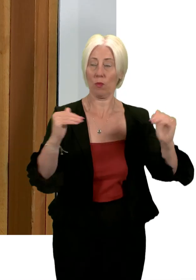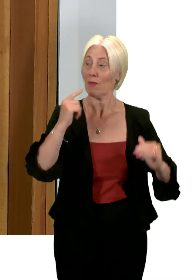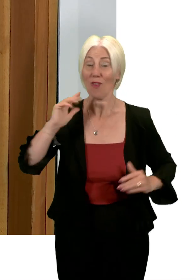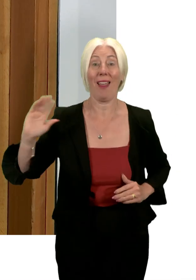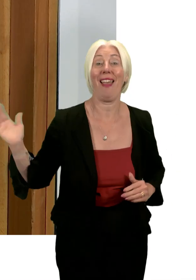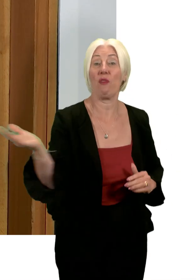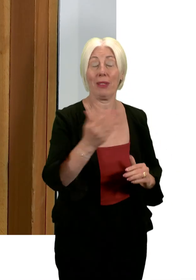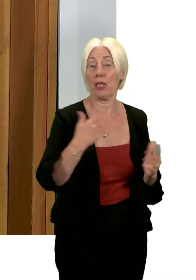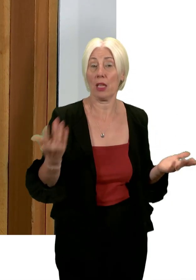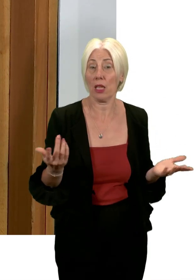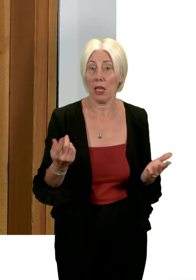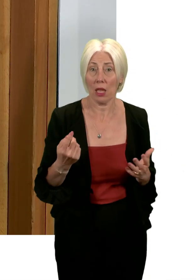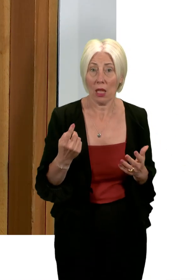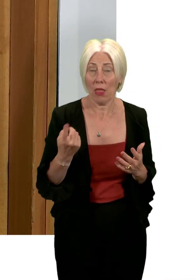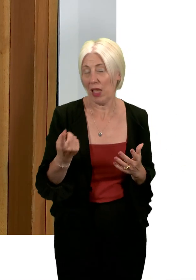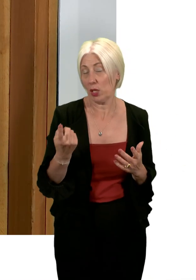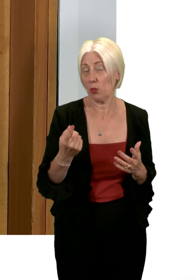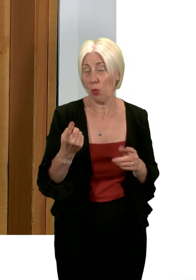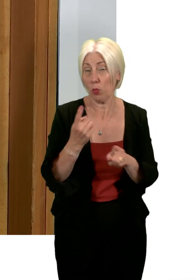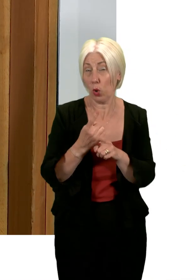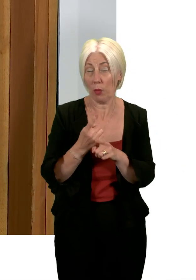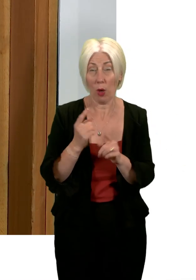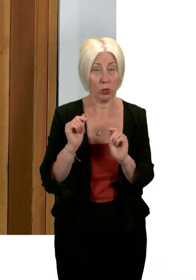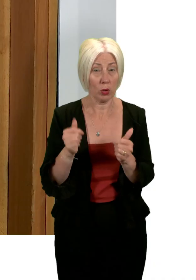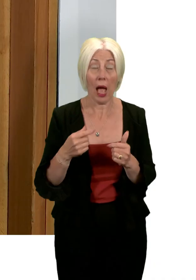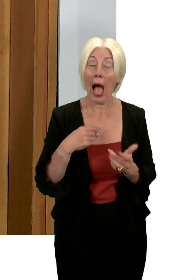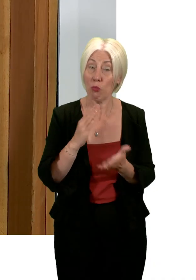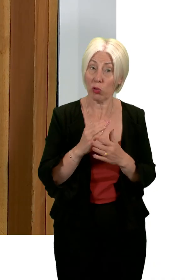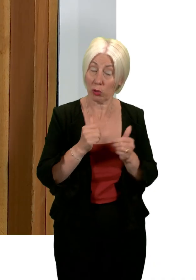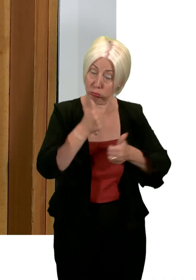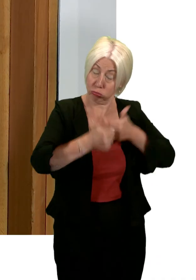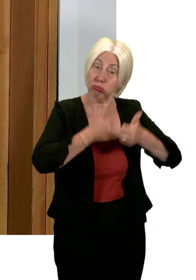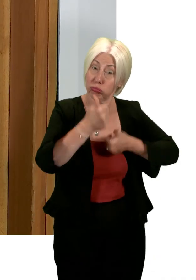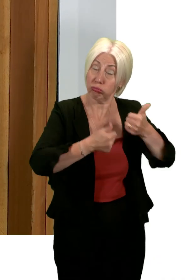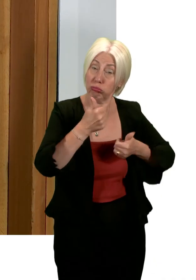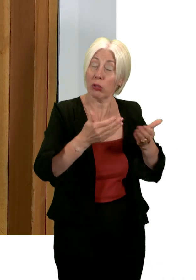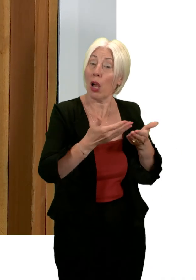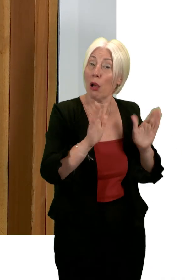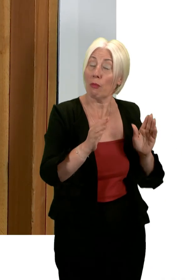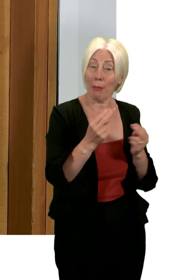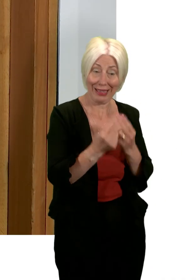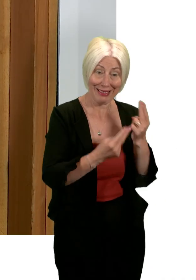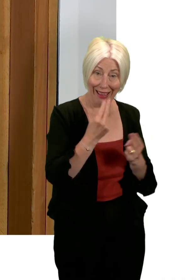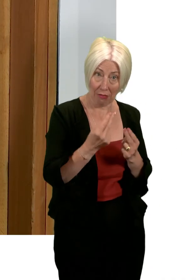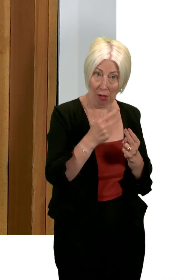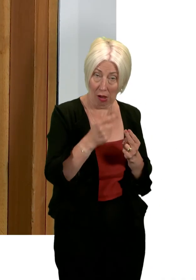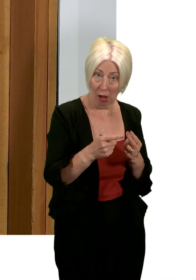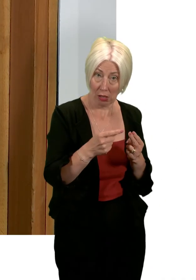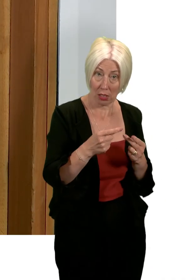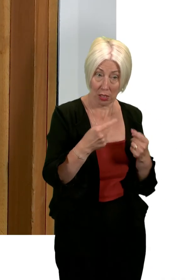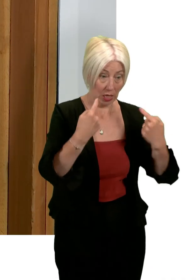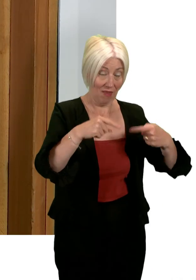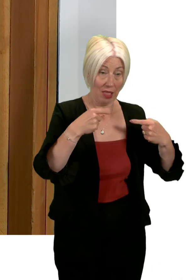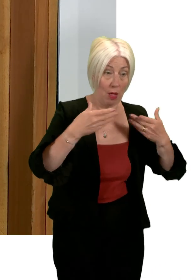the topics that they started on. So I'm actually a fan of public diners. It's available to all.